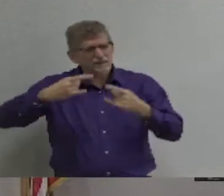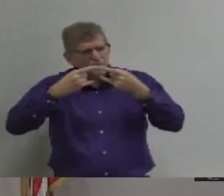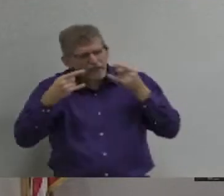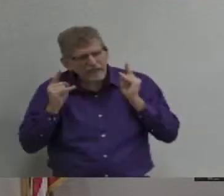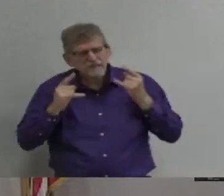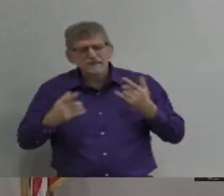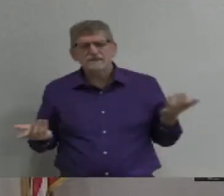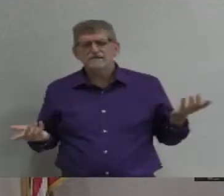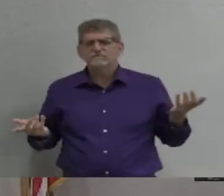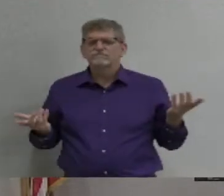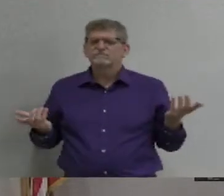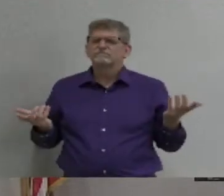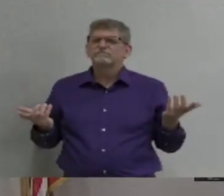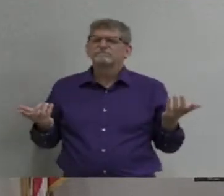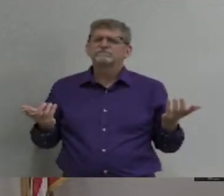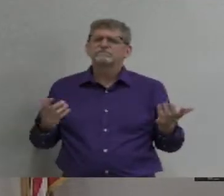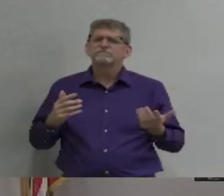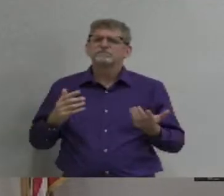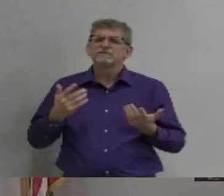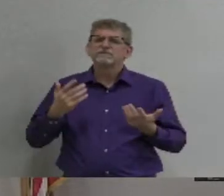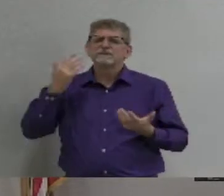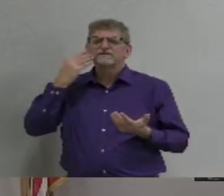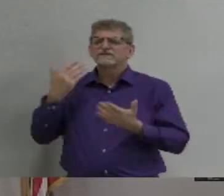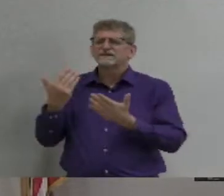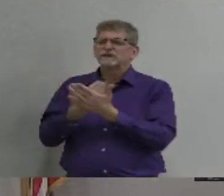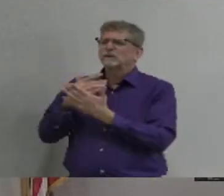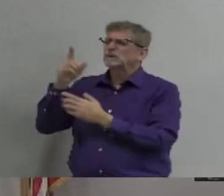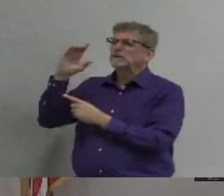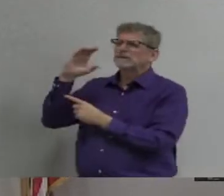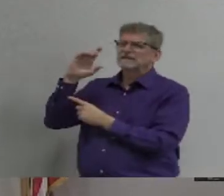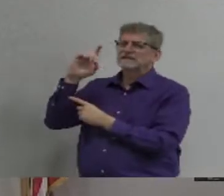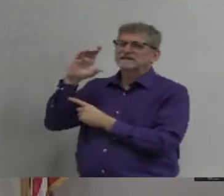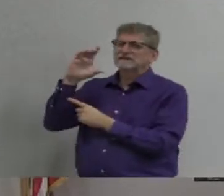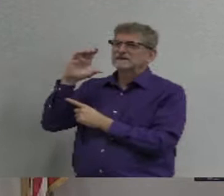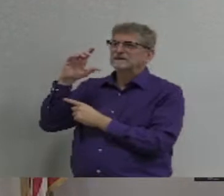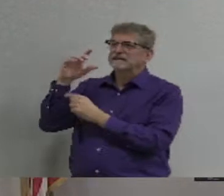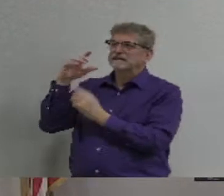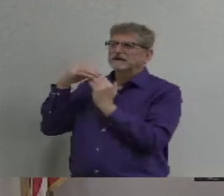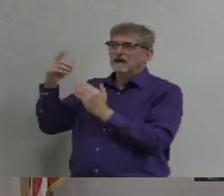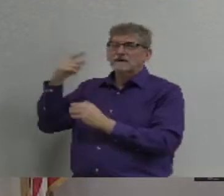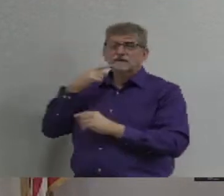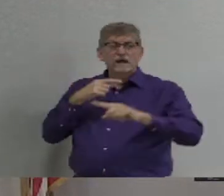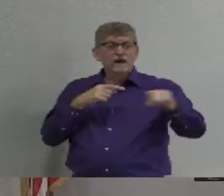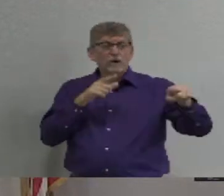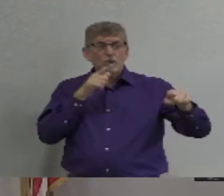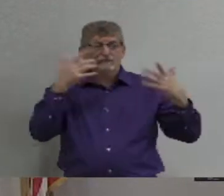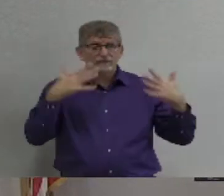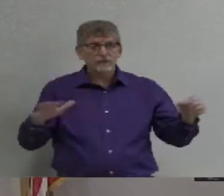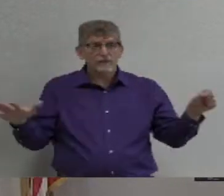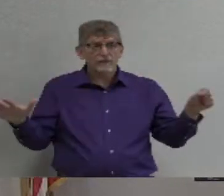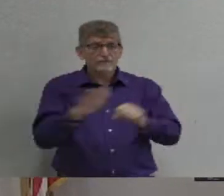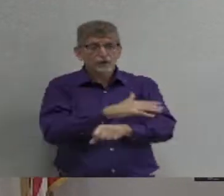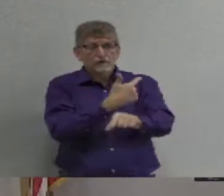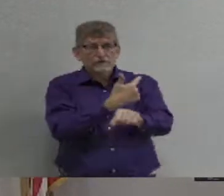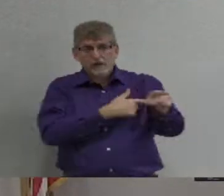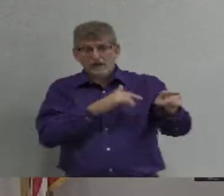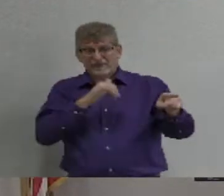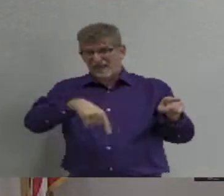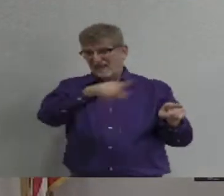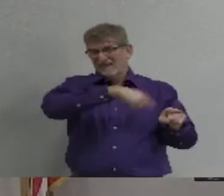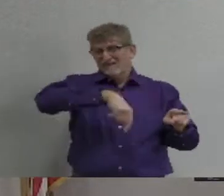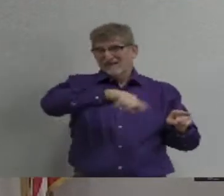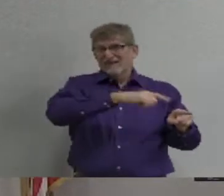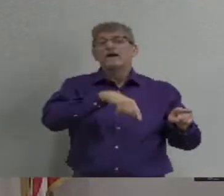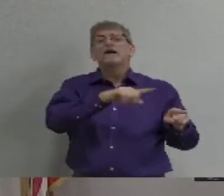the new CDC guidance for people who've been fully vaccinated, those individuals can